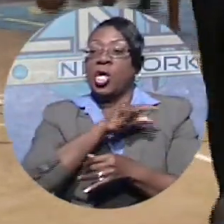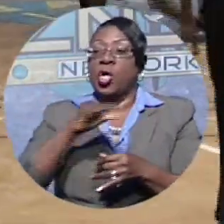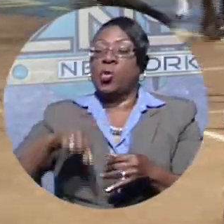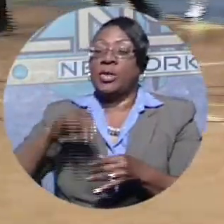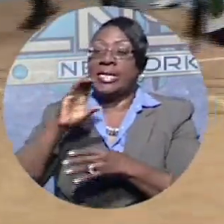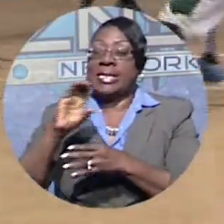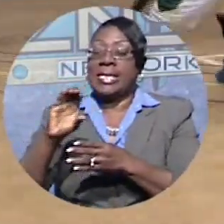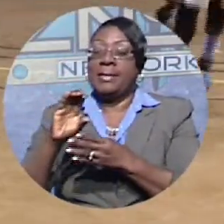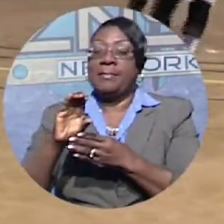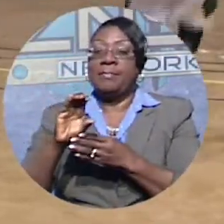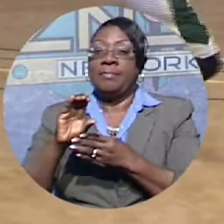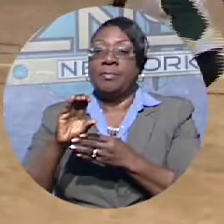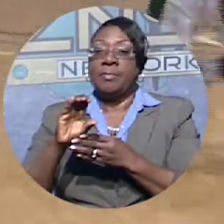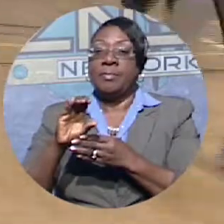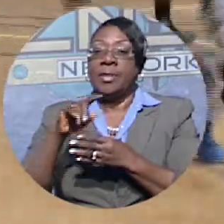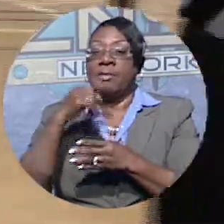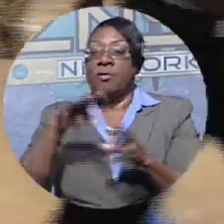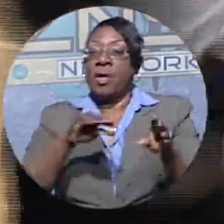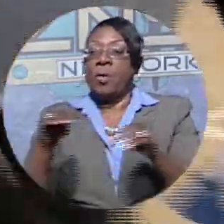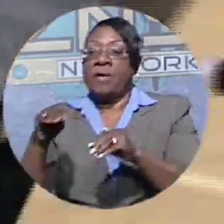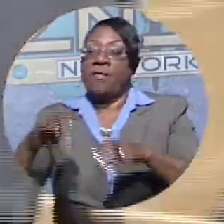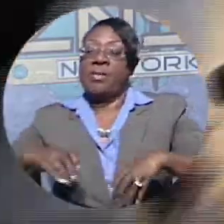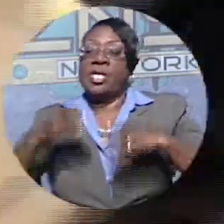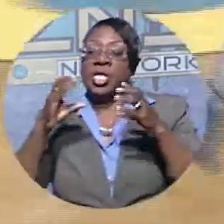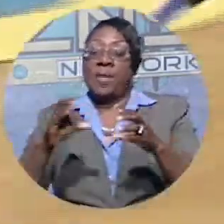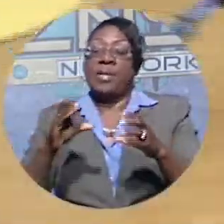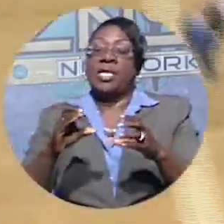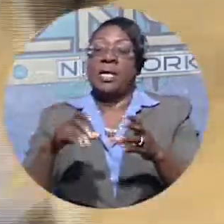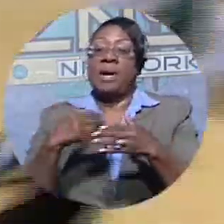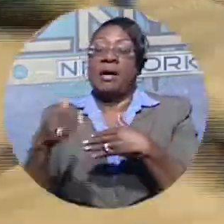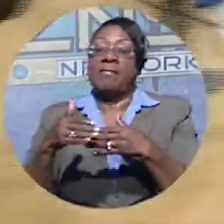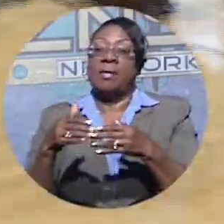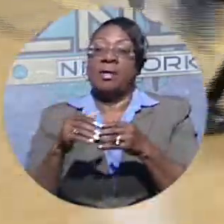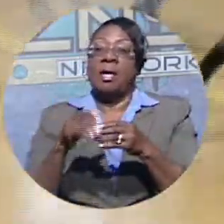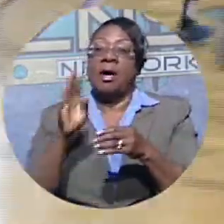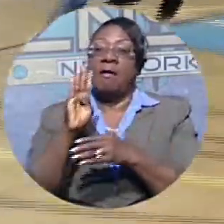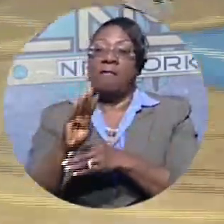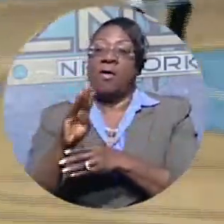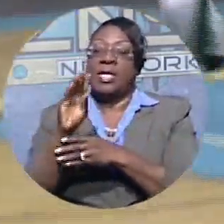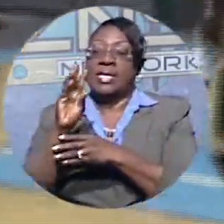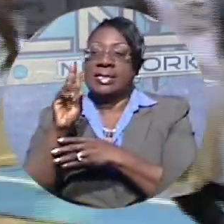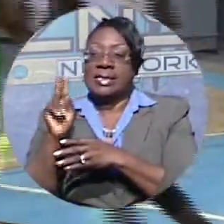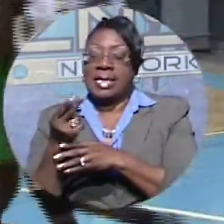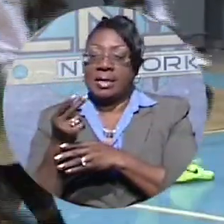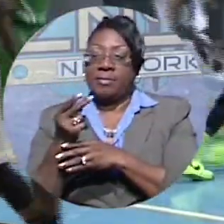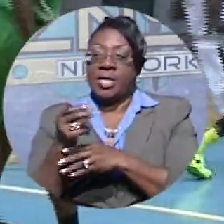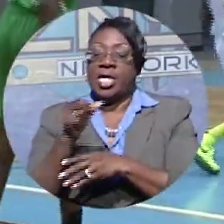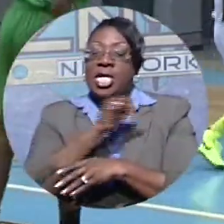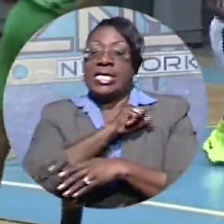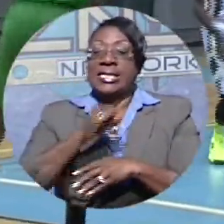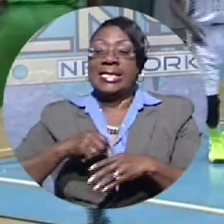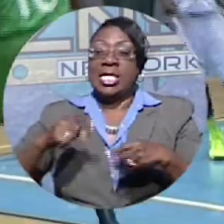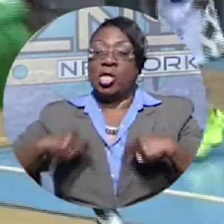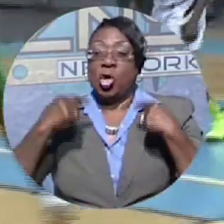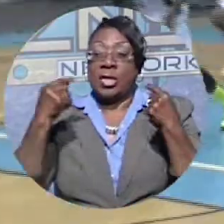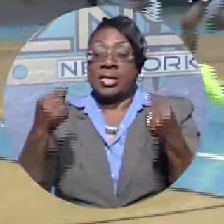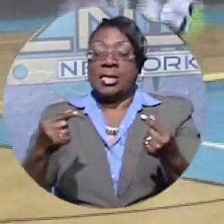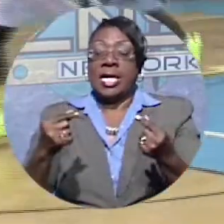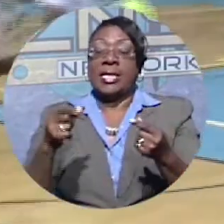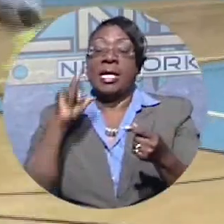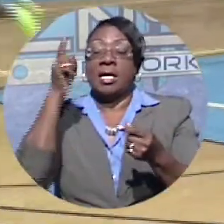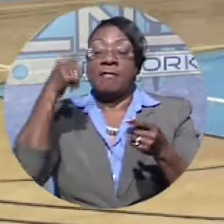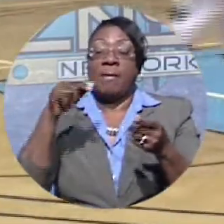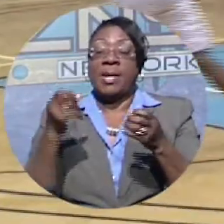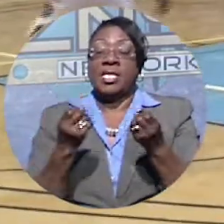Comets will be one win away from the championship after a 47-30 win over St. John's in Game 1. They'll be looking for much